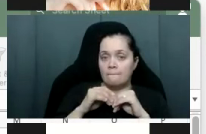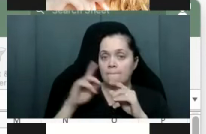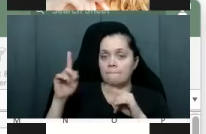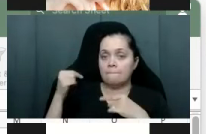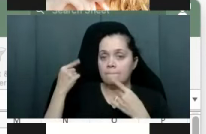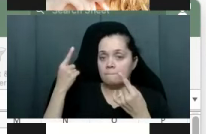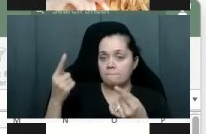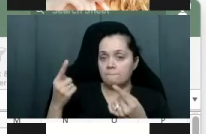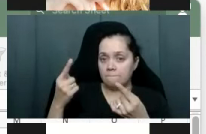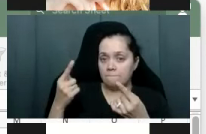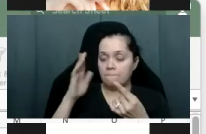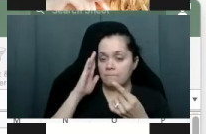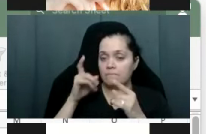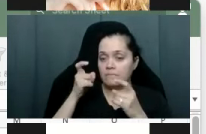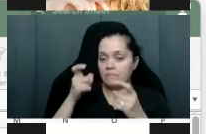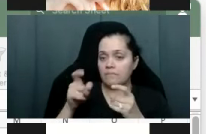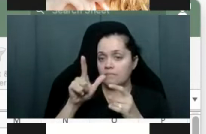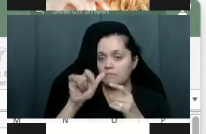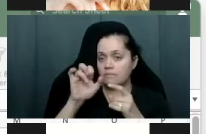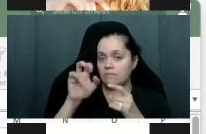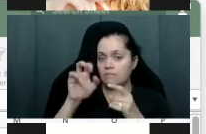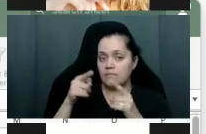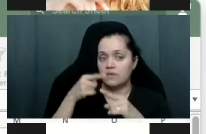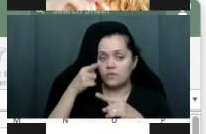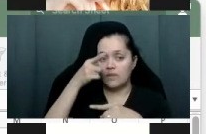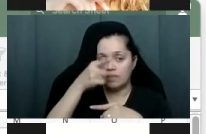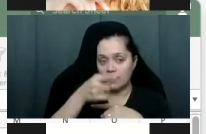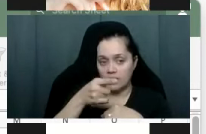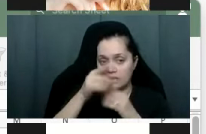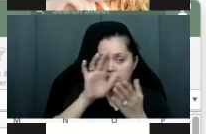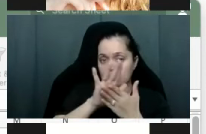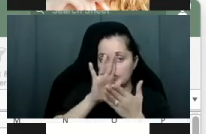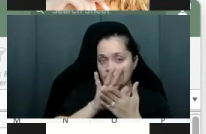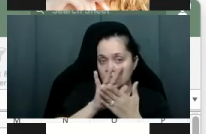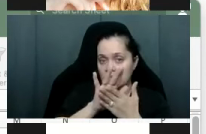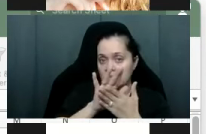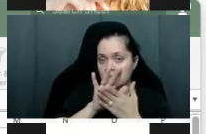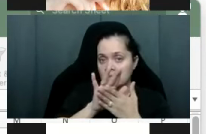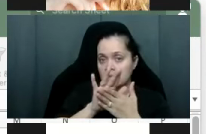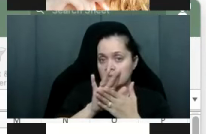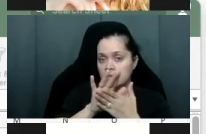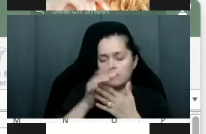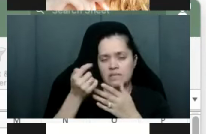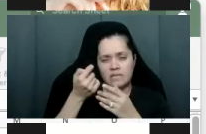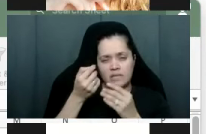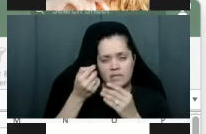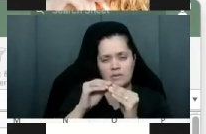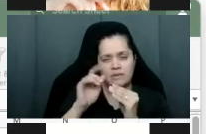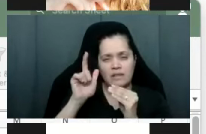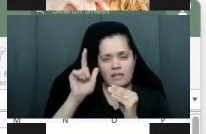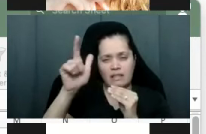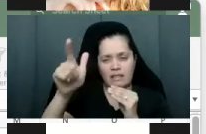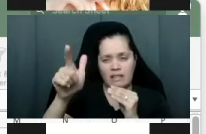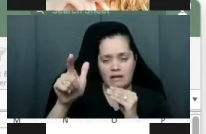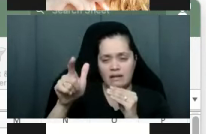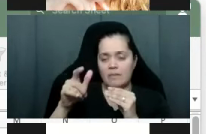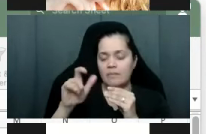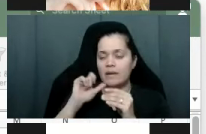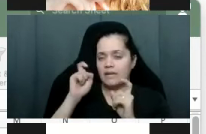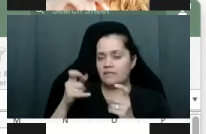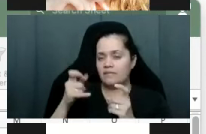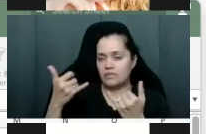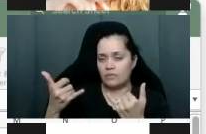Eventually, I'm going to give you the link to this sign-up sheet. It's a little bit too far down the road, I feel,